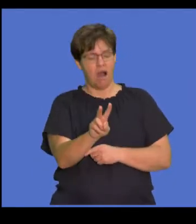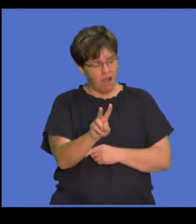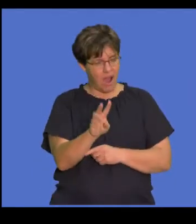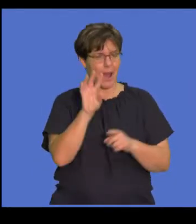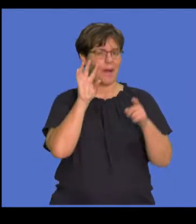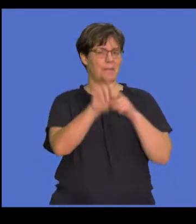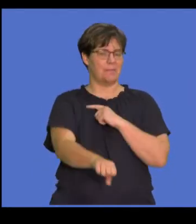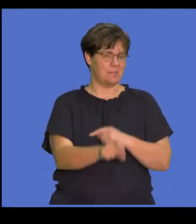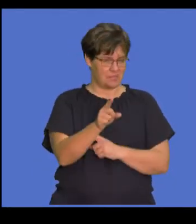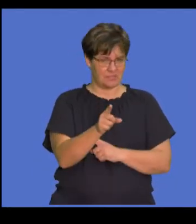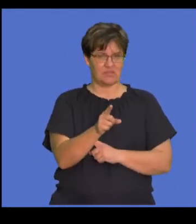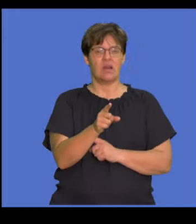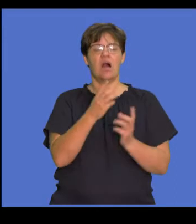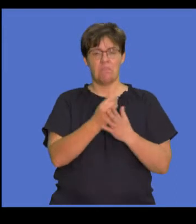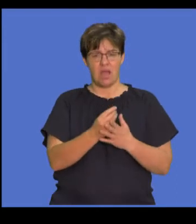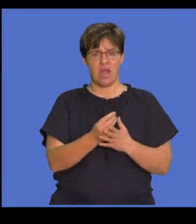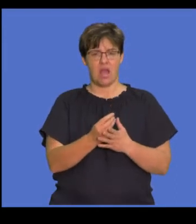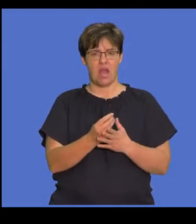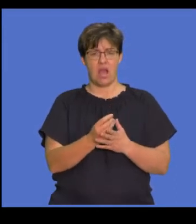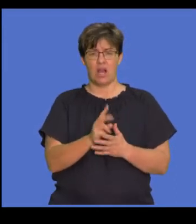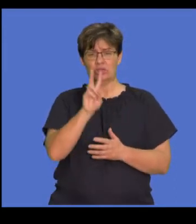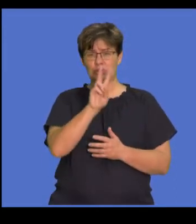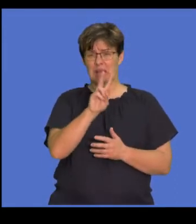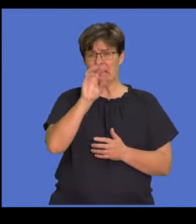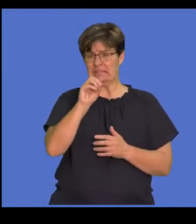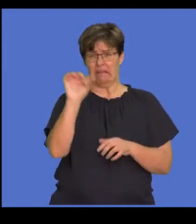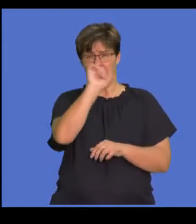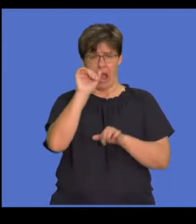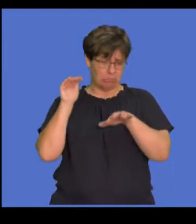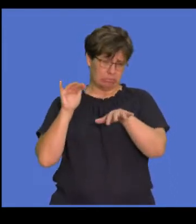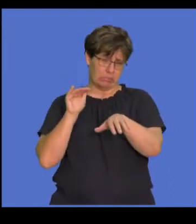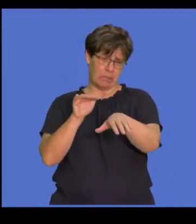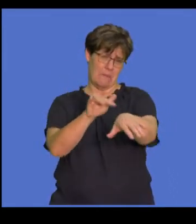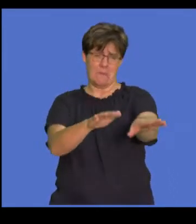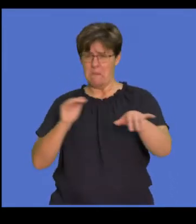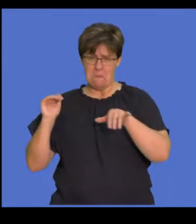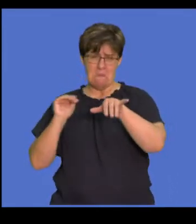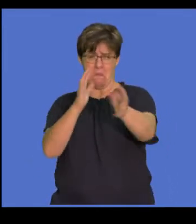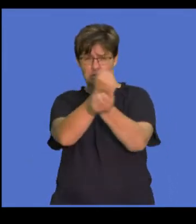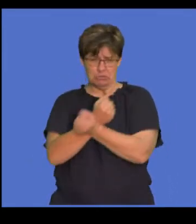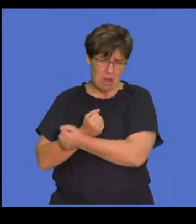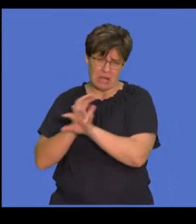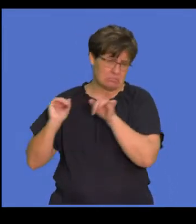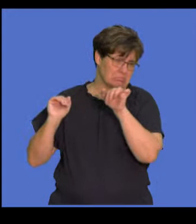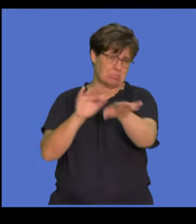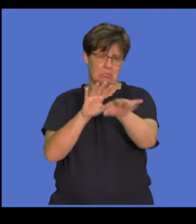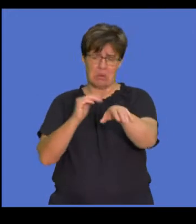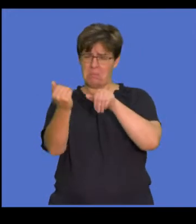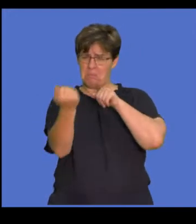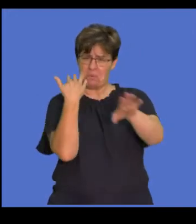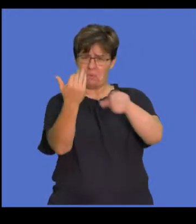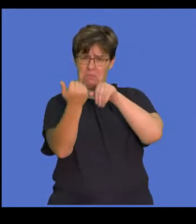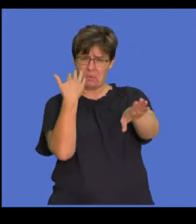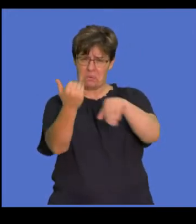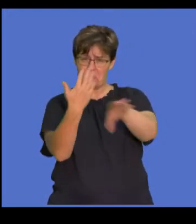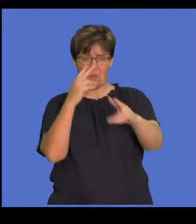bridge and you see that it can carry maybe 20 cars as they are passing or crossing the bridge,